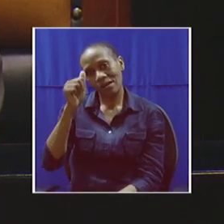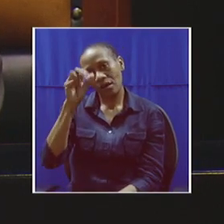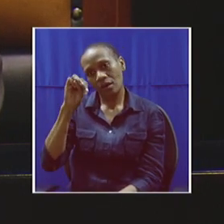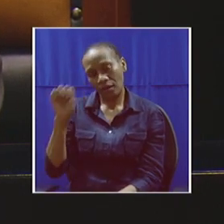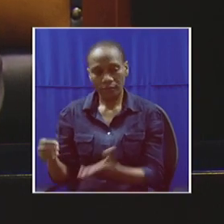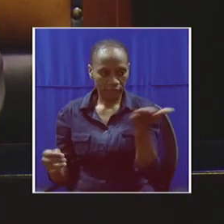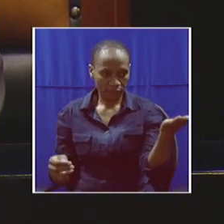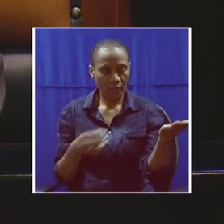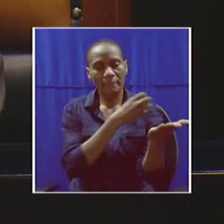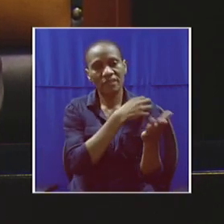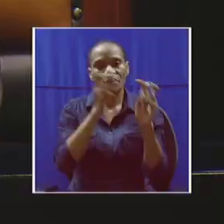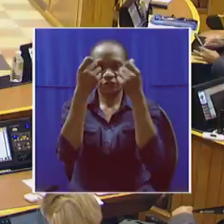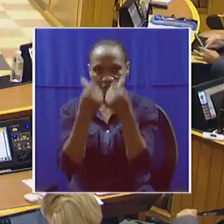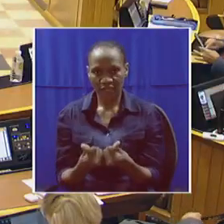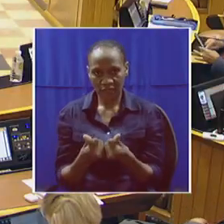min Minister of